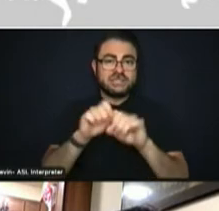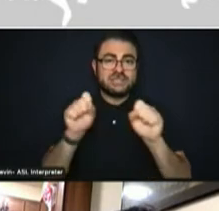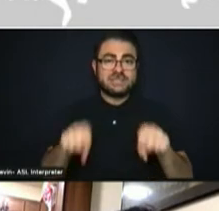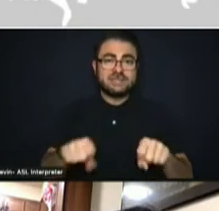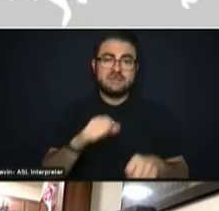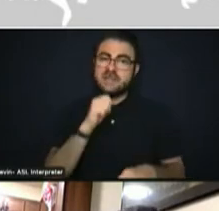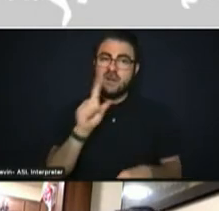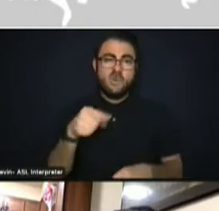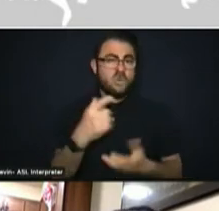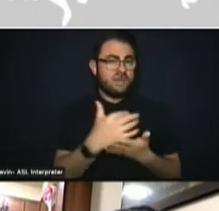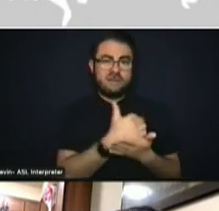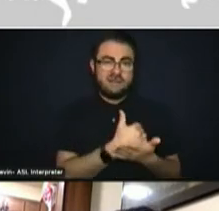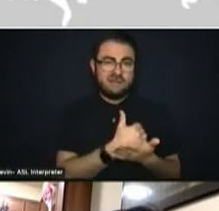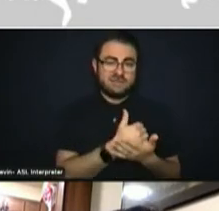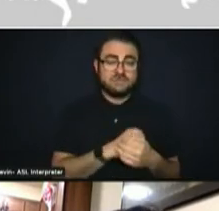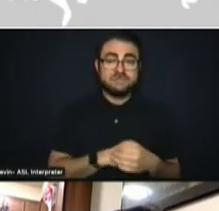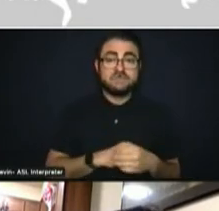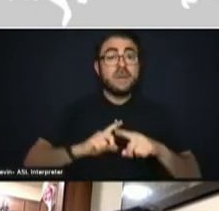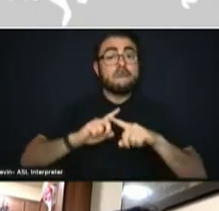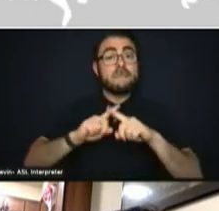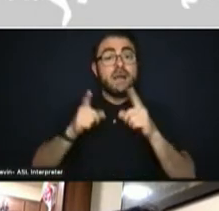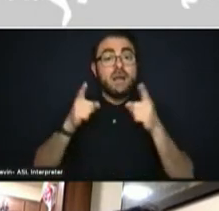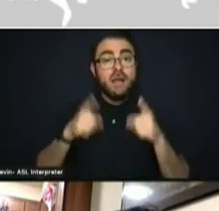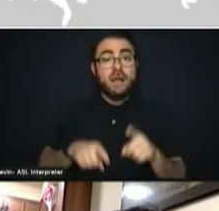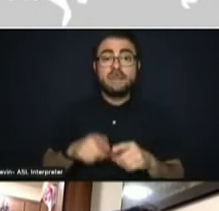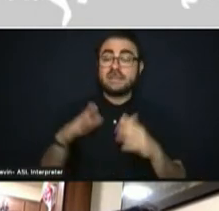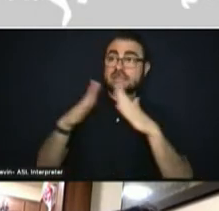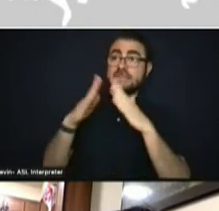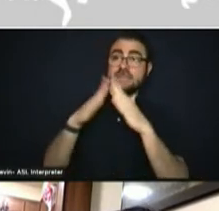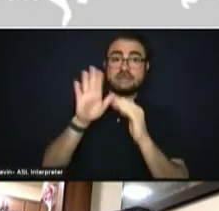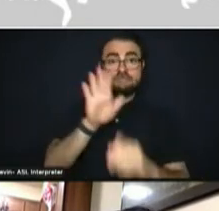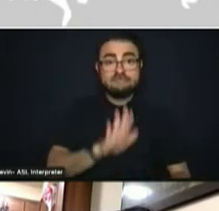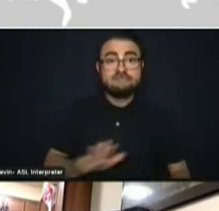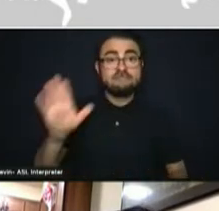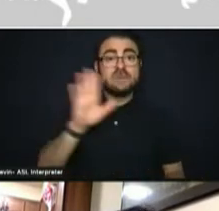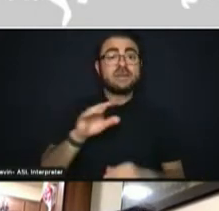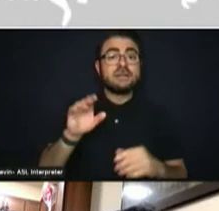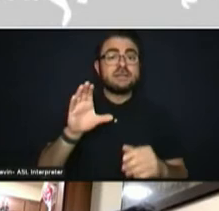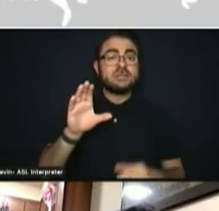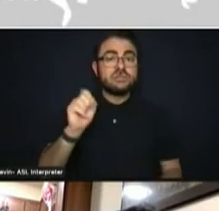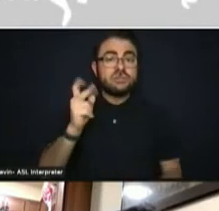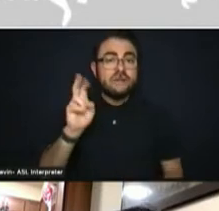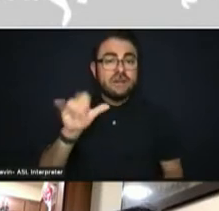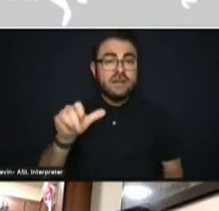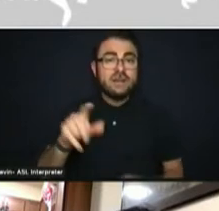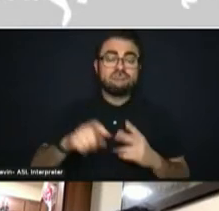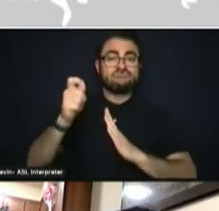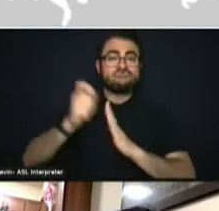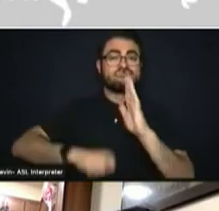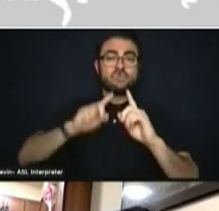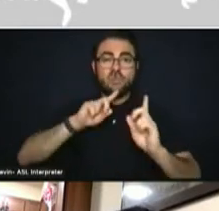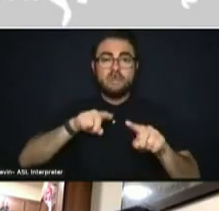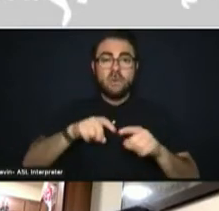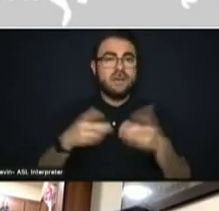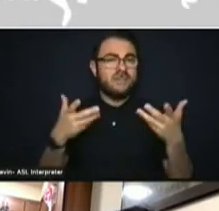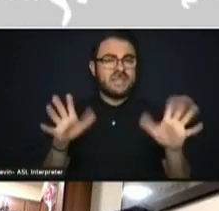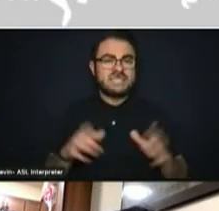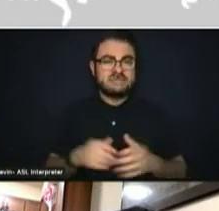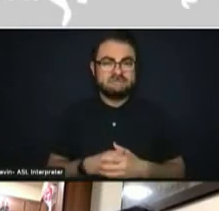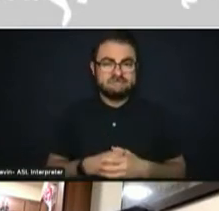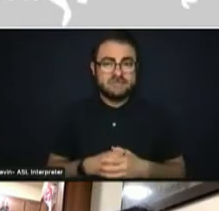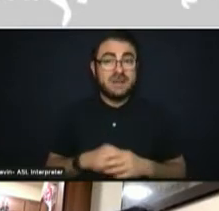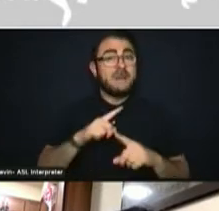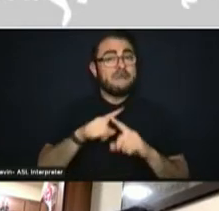many cities over the years, we do a citywide survey, we write a report, and then we forget about it. So let me be specific here. The context